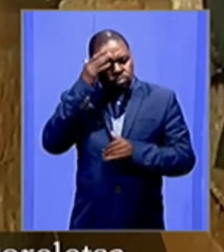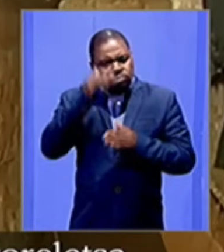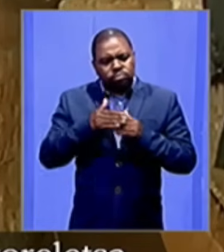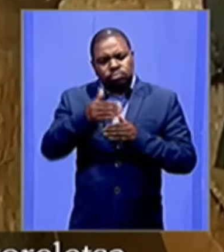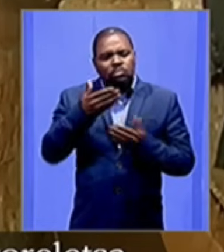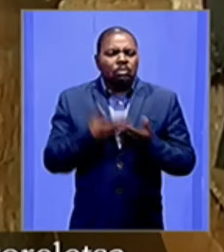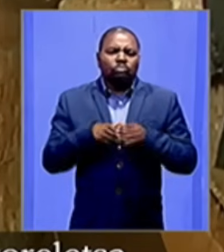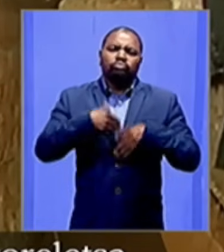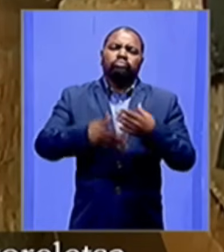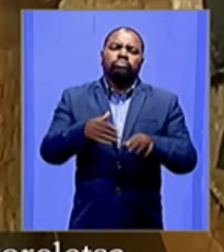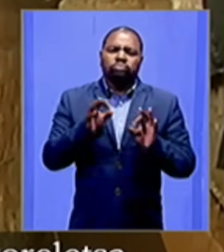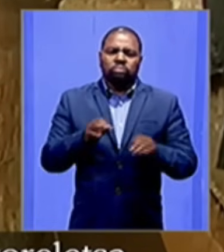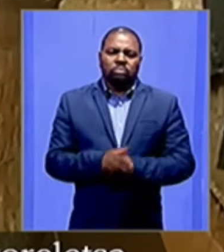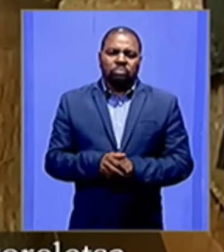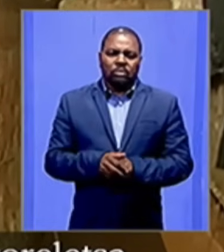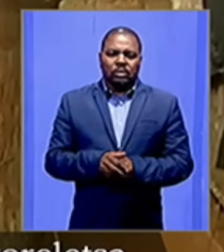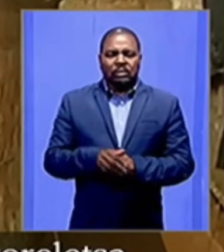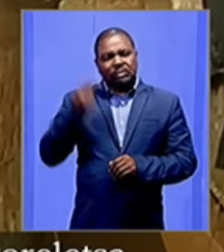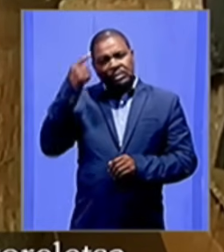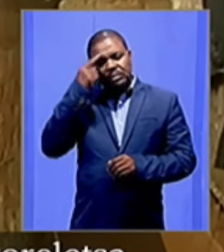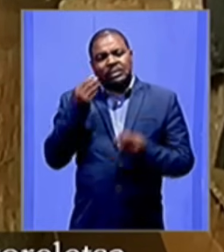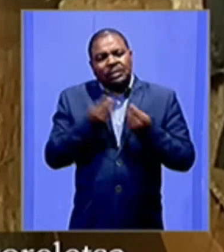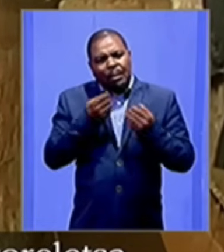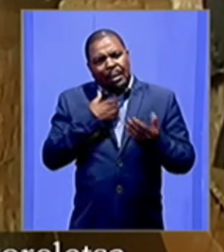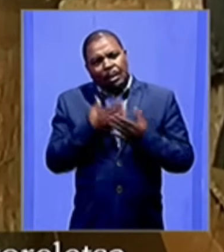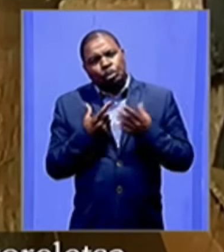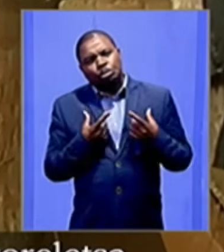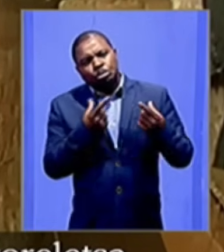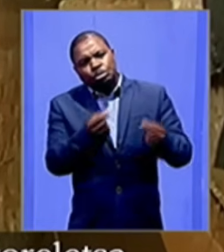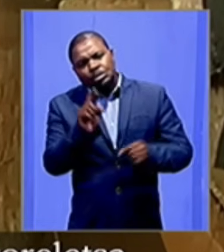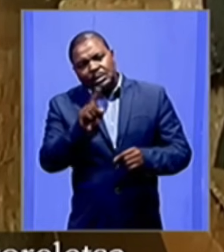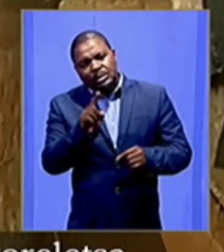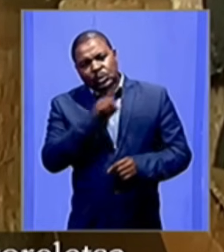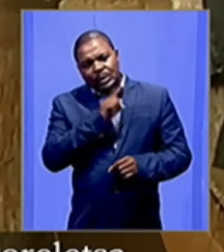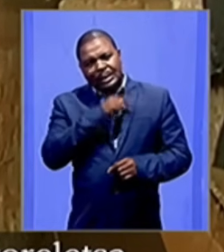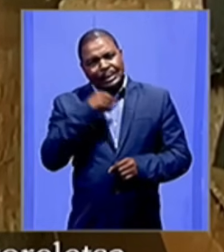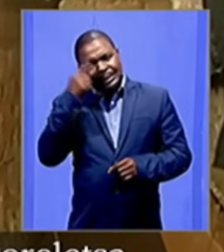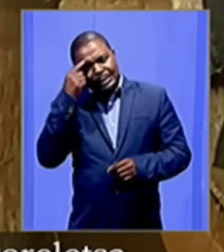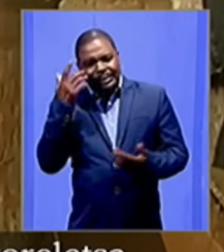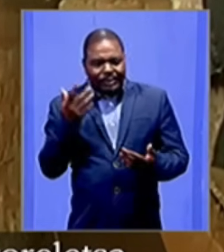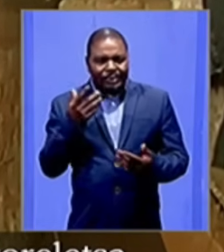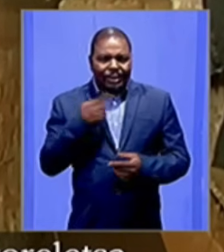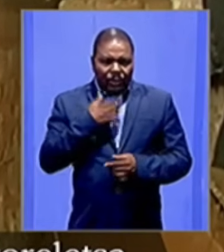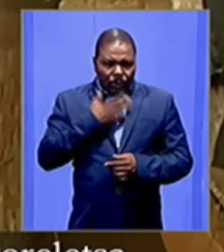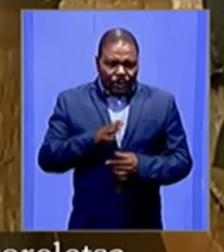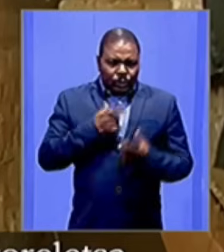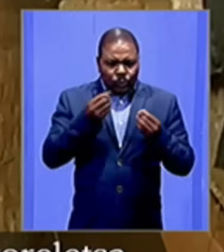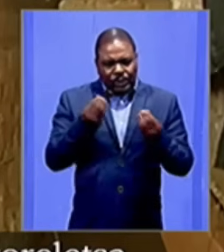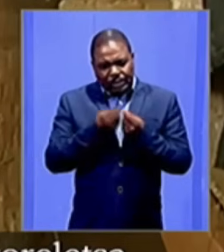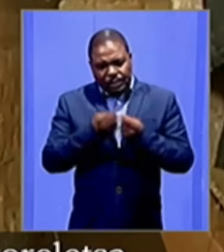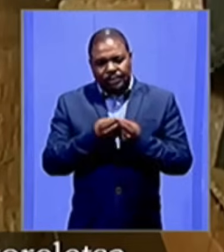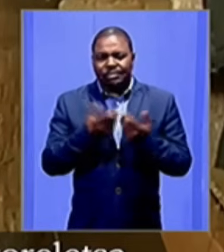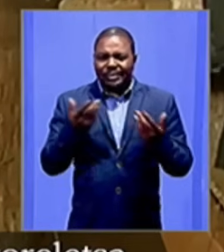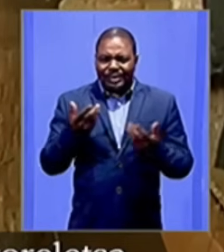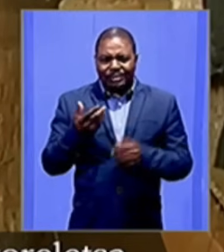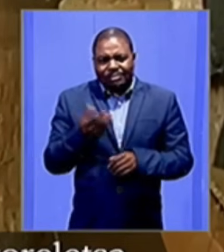pele o nagana ntho e nngwe o ka kgonang o e dia ge o bona gore monagano o tsereng wa gore o nyako dira ntho e nngwe a